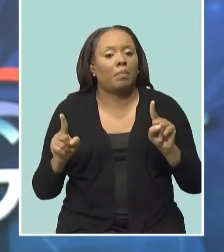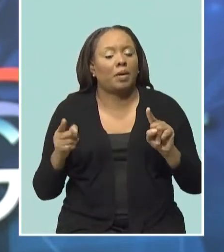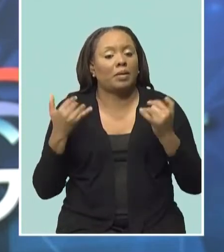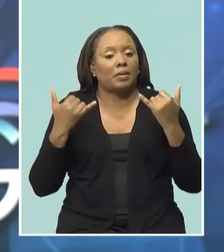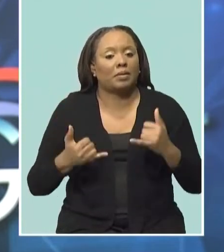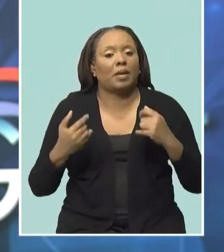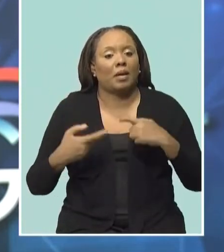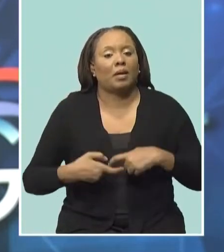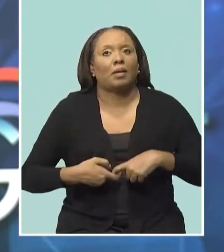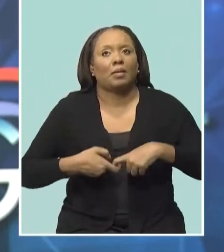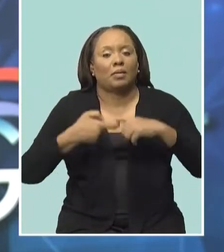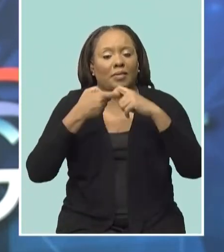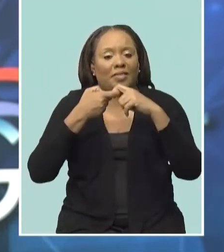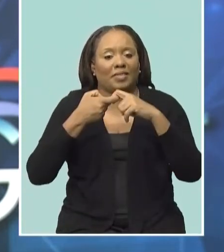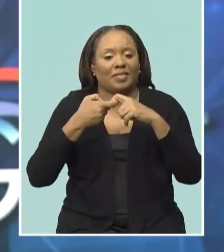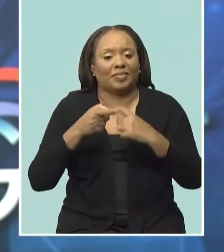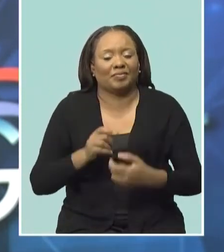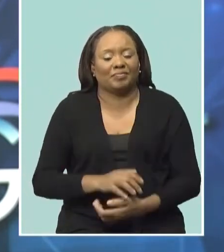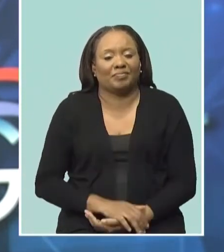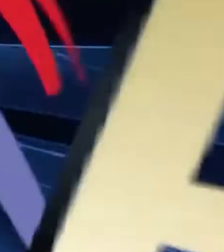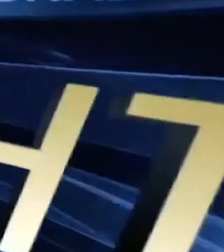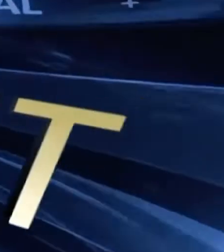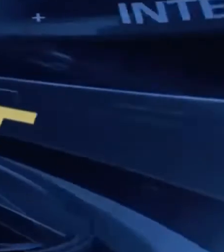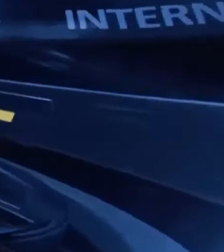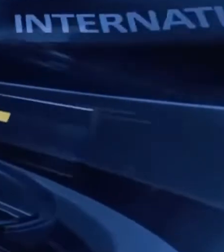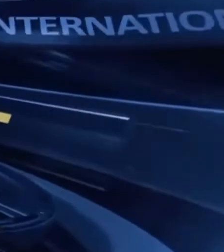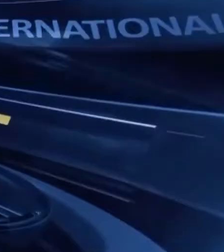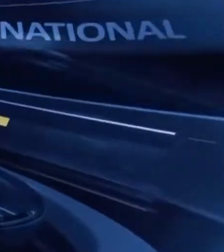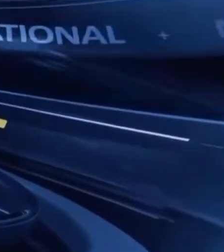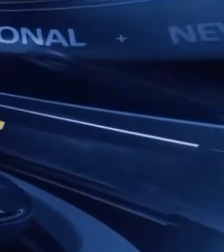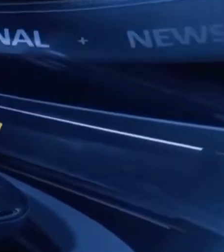ward off those pesky monkeys.